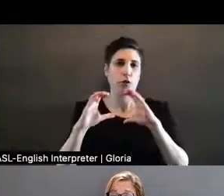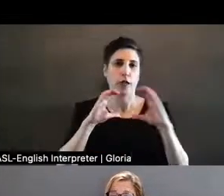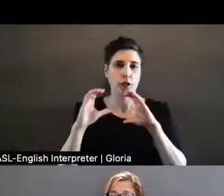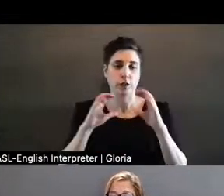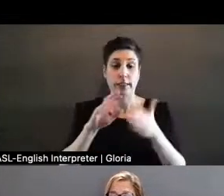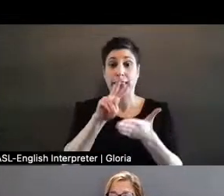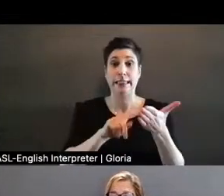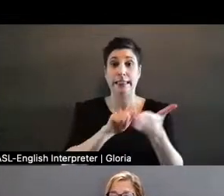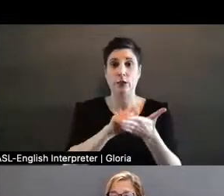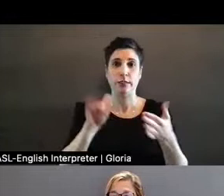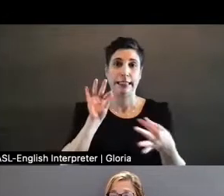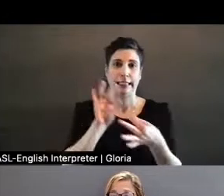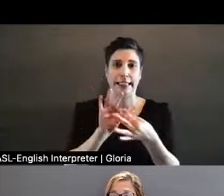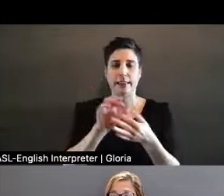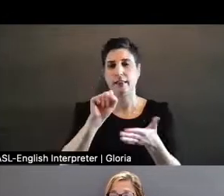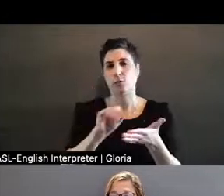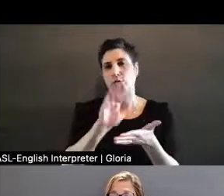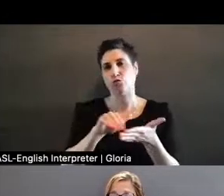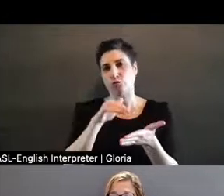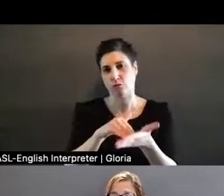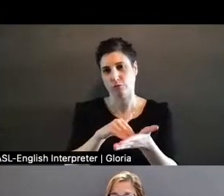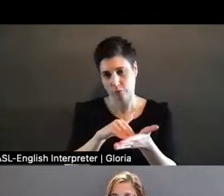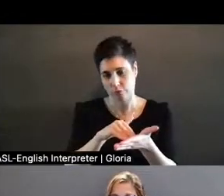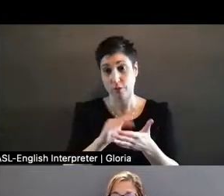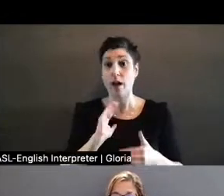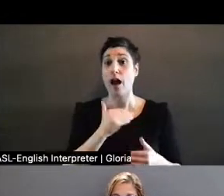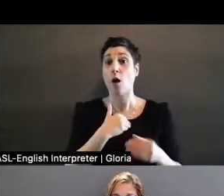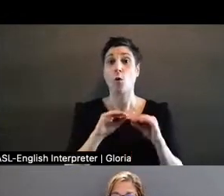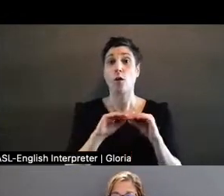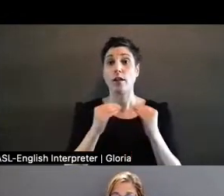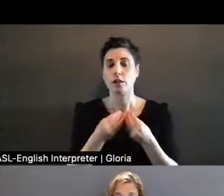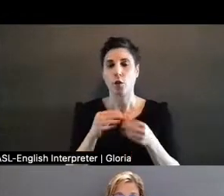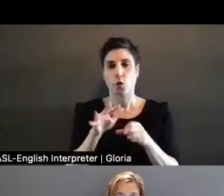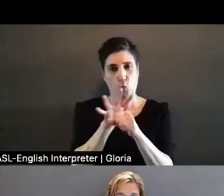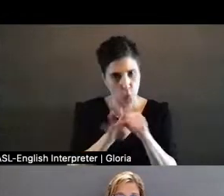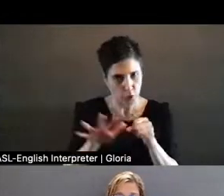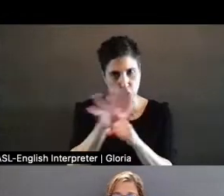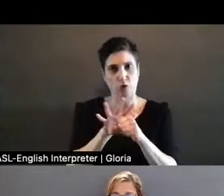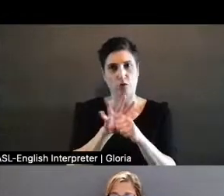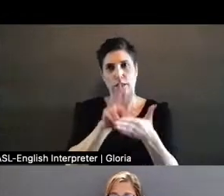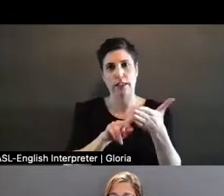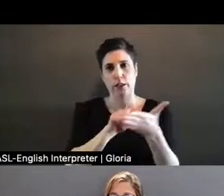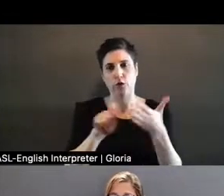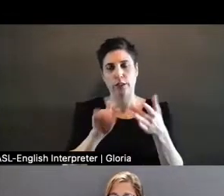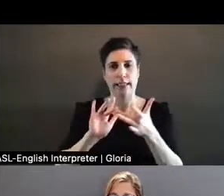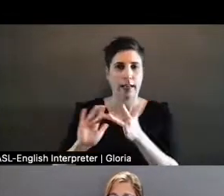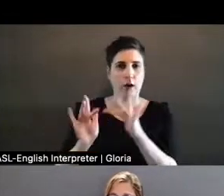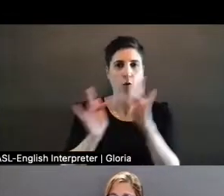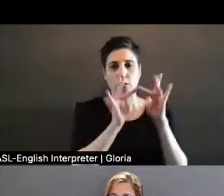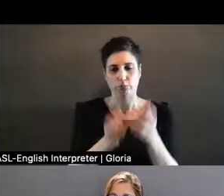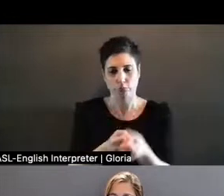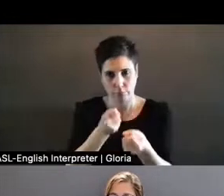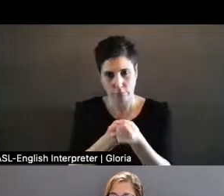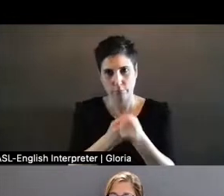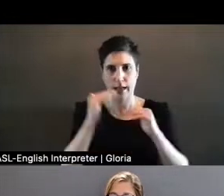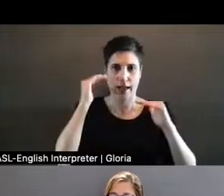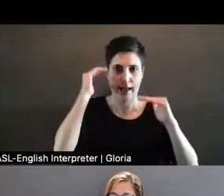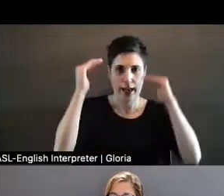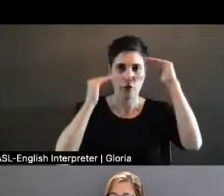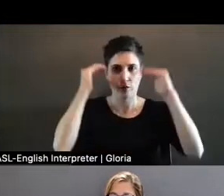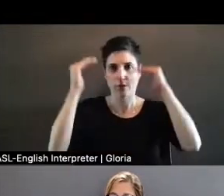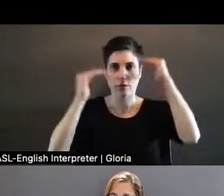Central. Our organization is a regional literacy network that supports adult literacy programs in Brant,